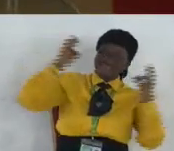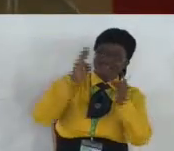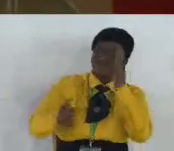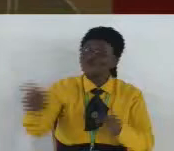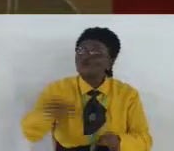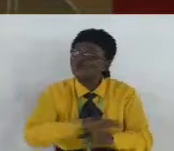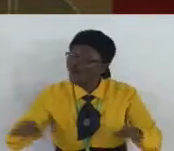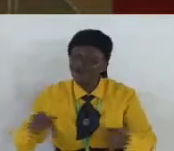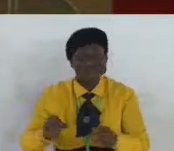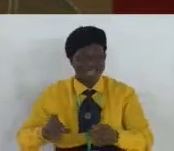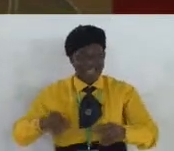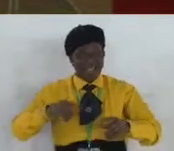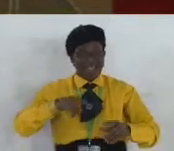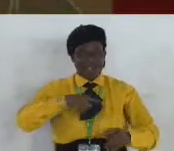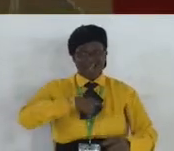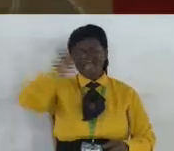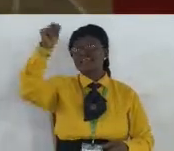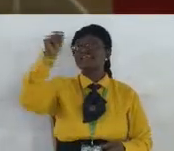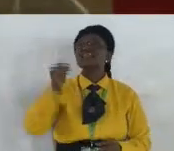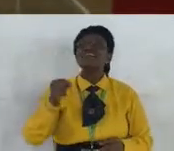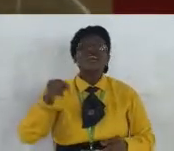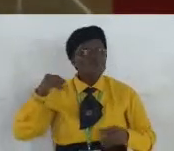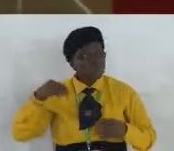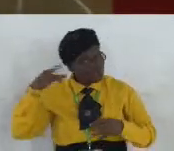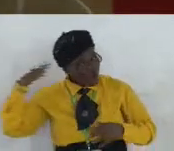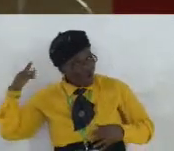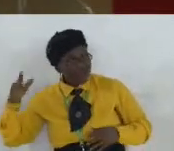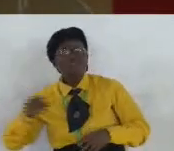noise, don't go to heaven.